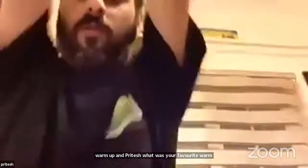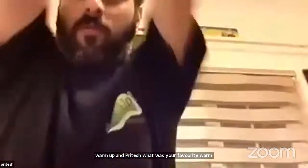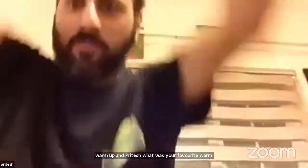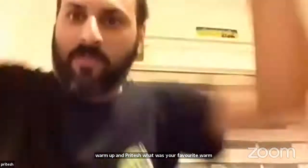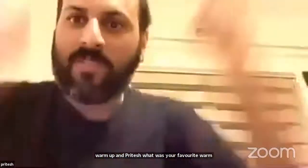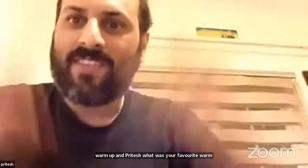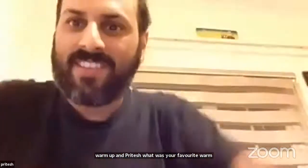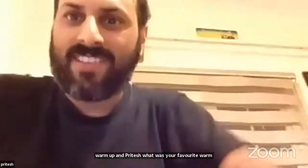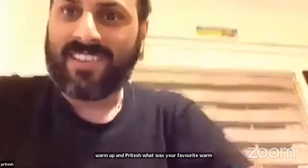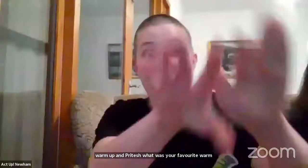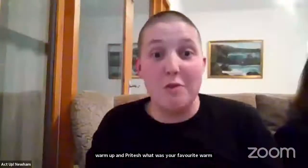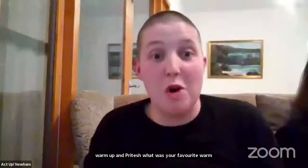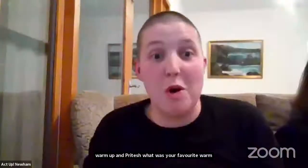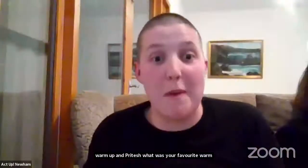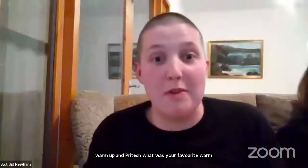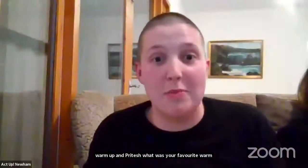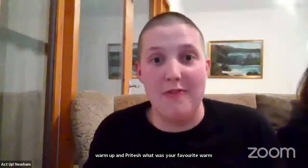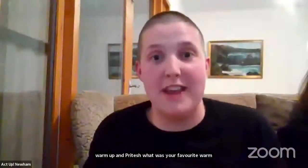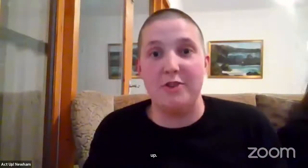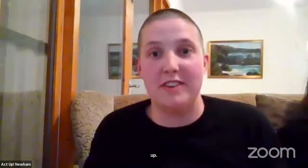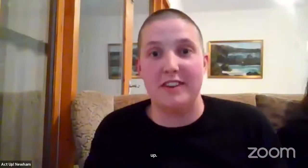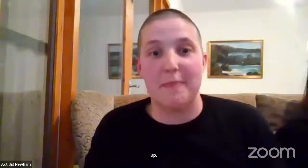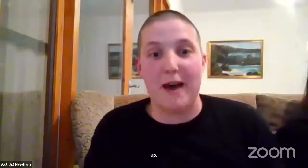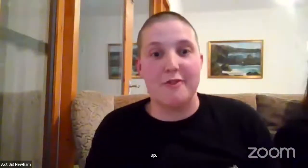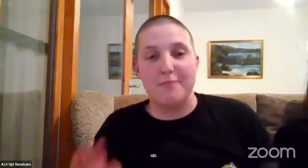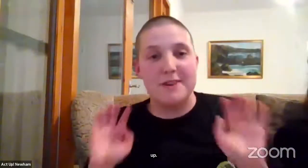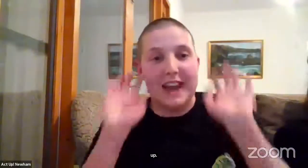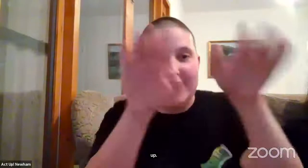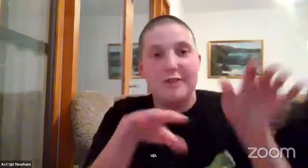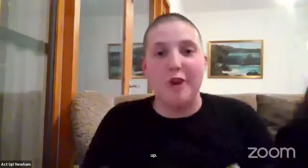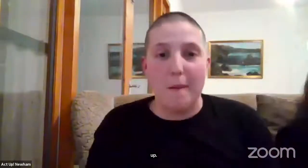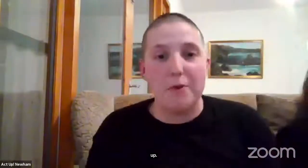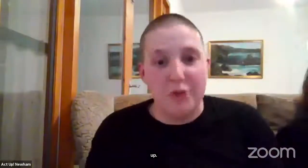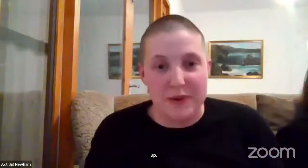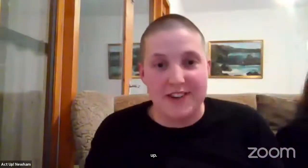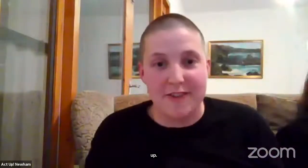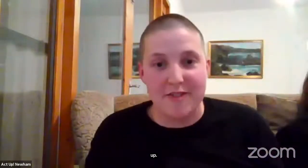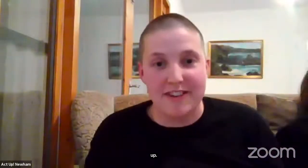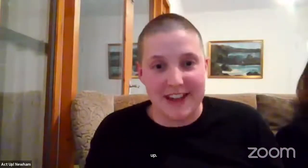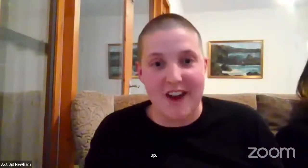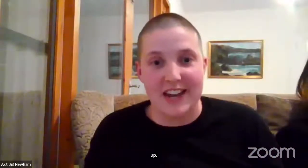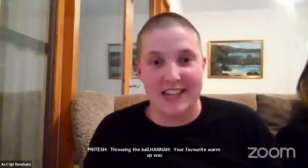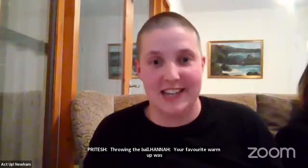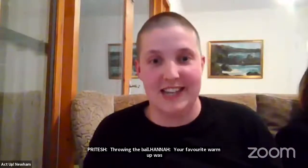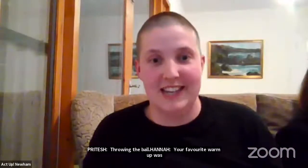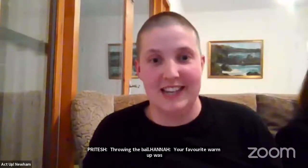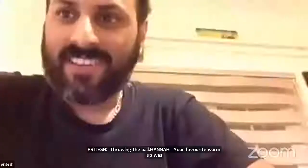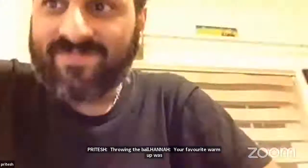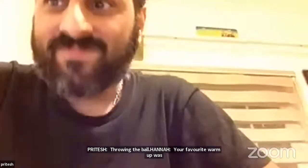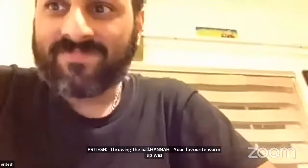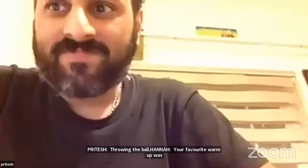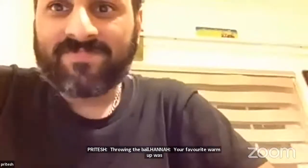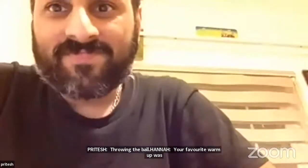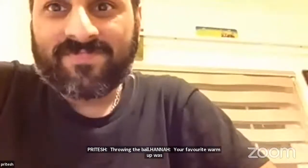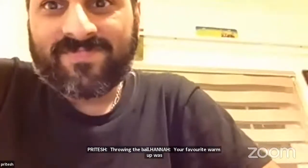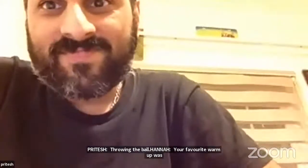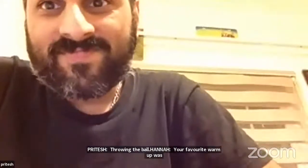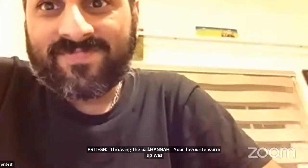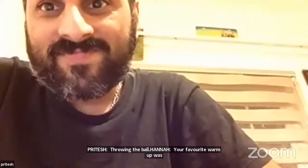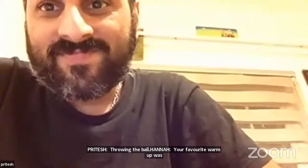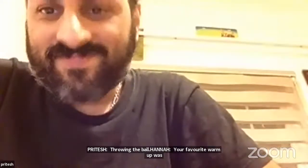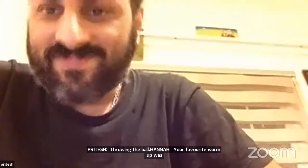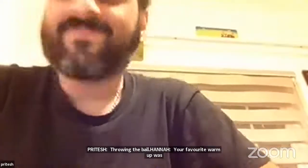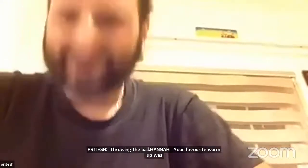Foreign ball. Your favorite warm-up was one they taught us about pretending to throw a ball to each other, is that right? Yeah. Thank